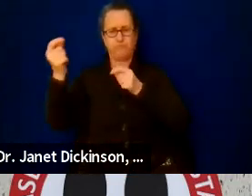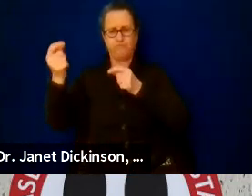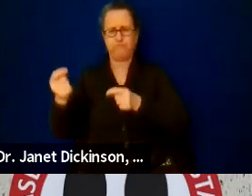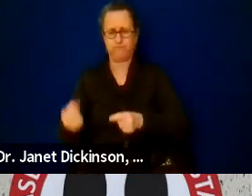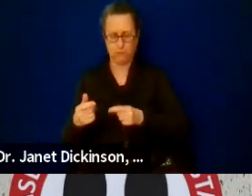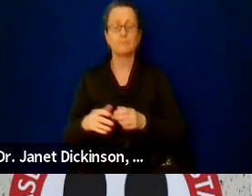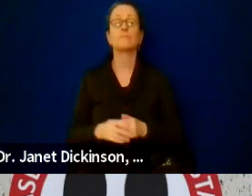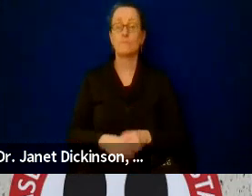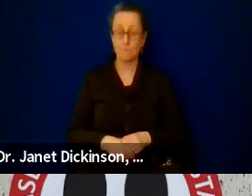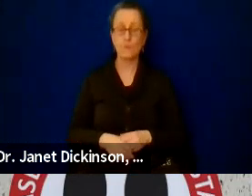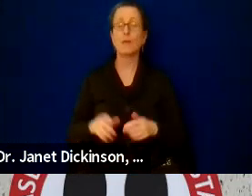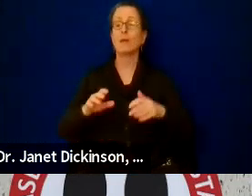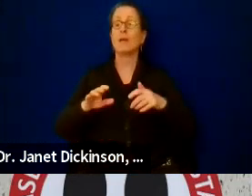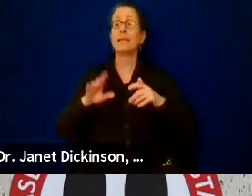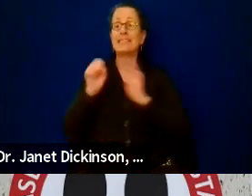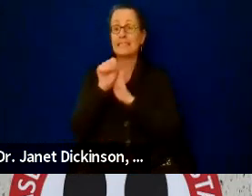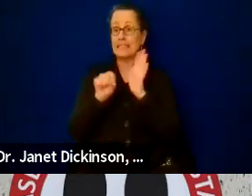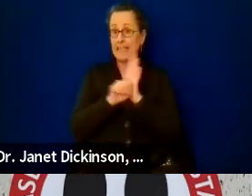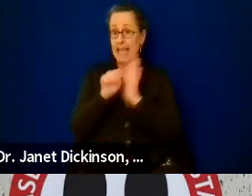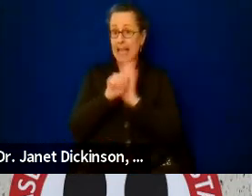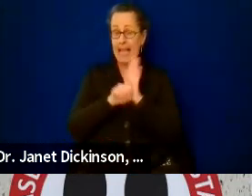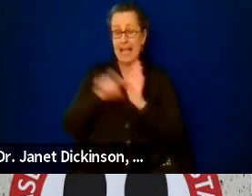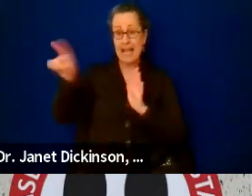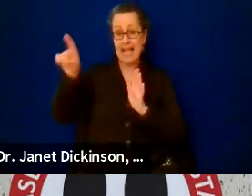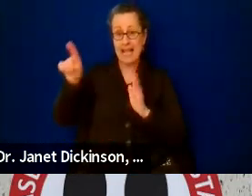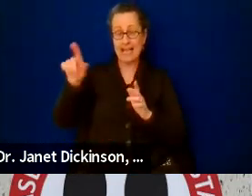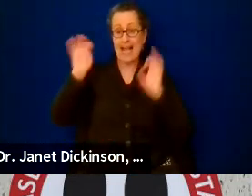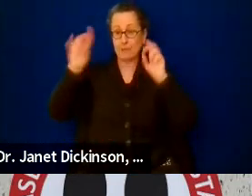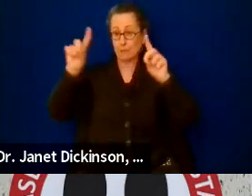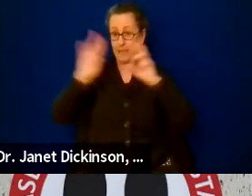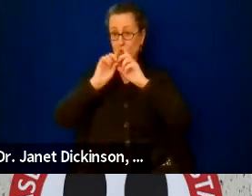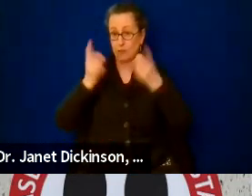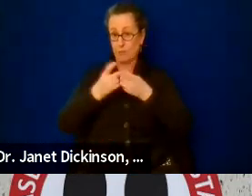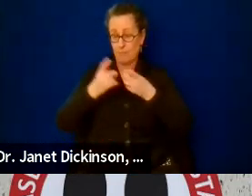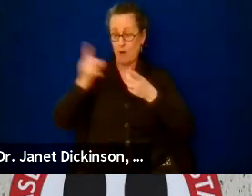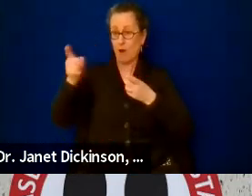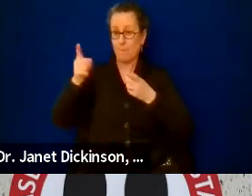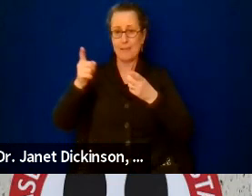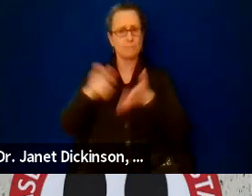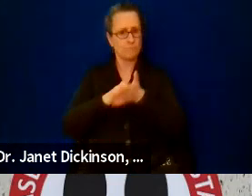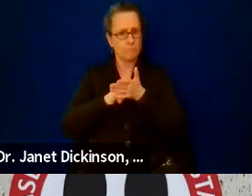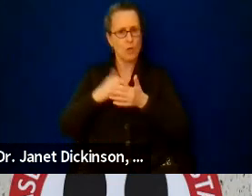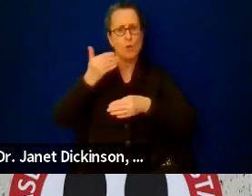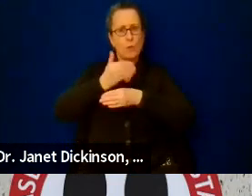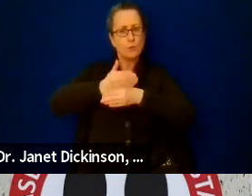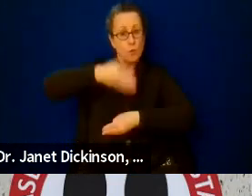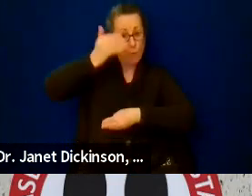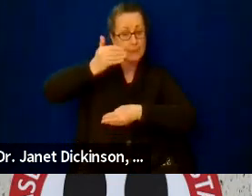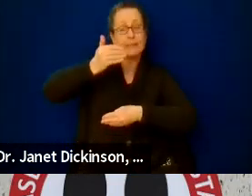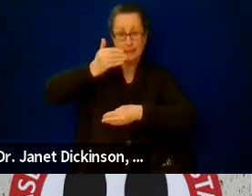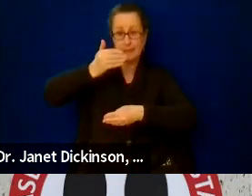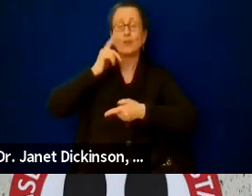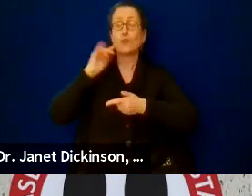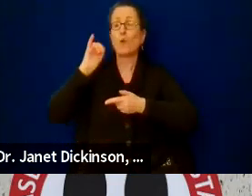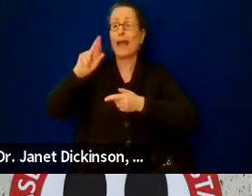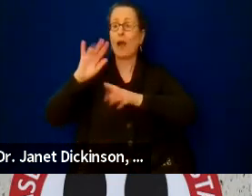from the Department of Elementary and Secondary Education, teachers will be opening windows to keep that airflow moving. So we'll have a